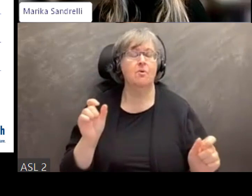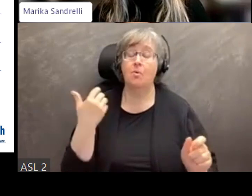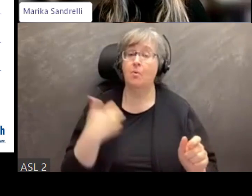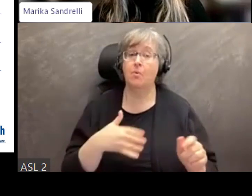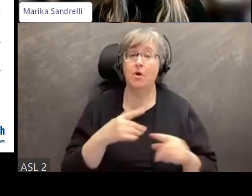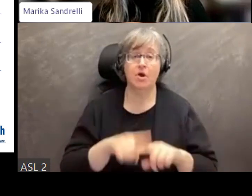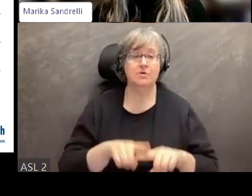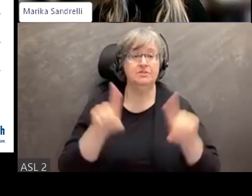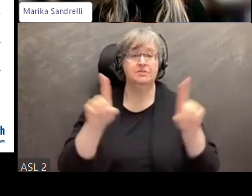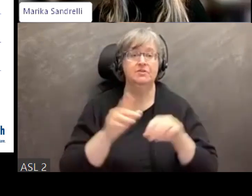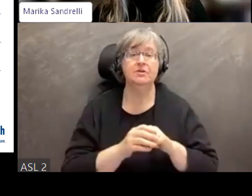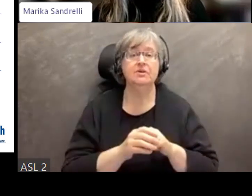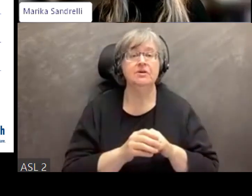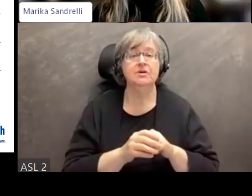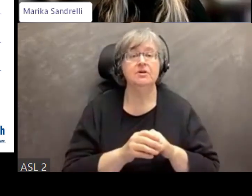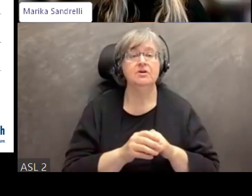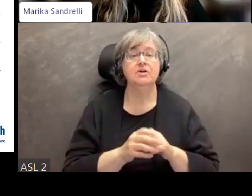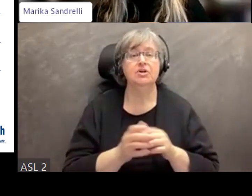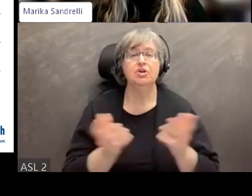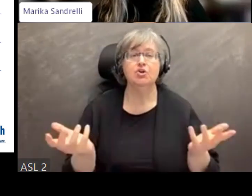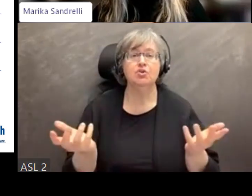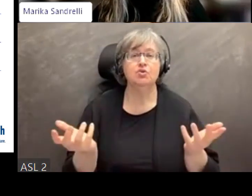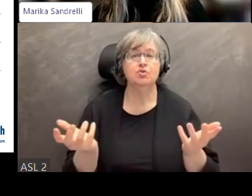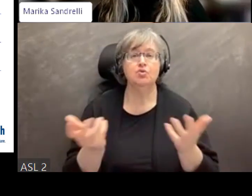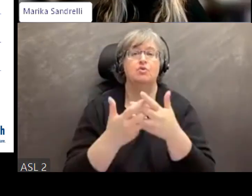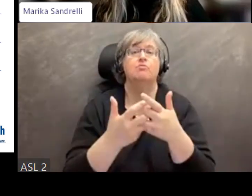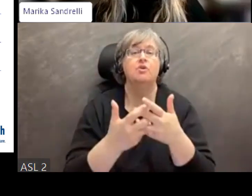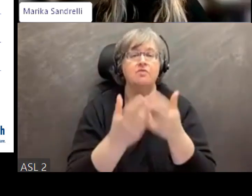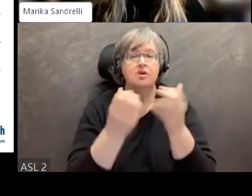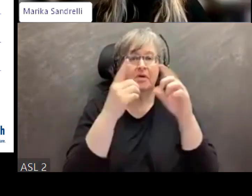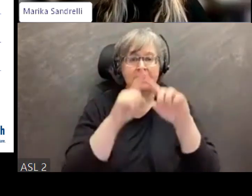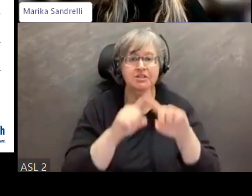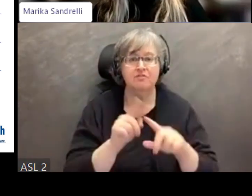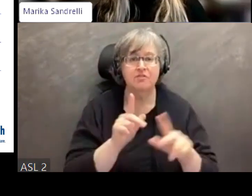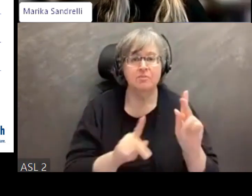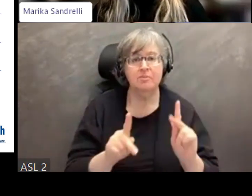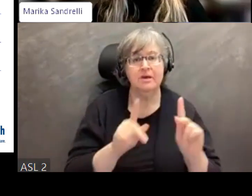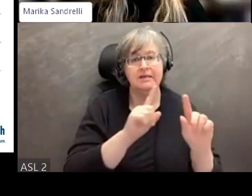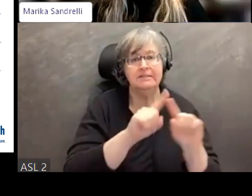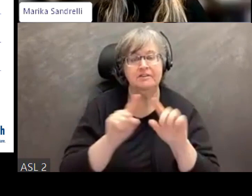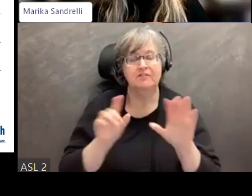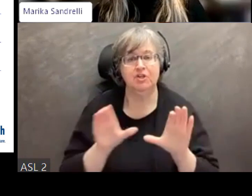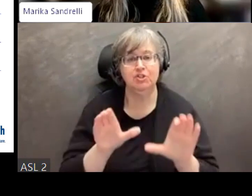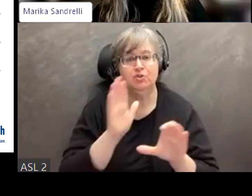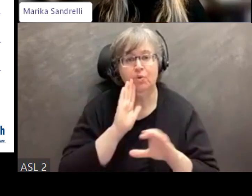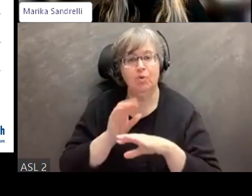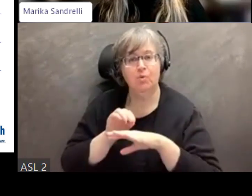make profound differences. It's the confluence of many people and many